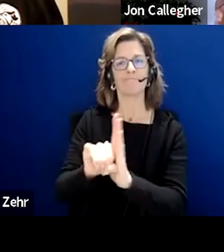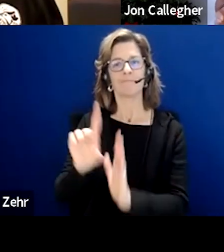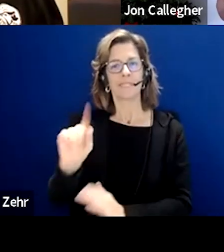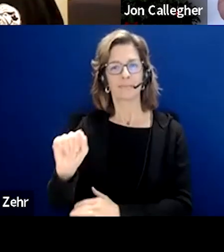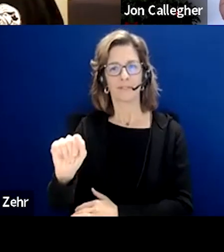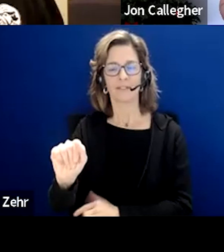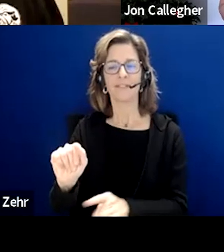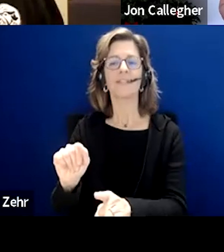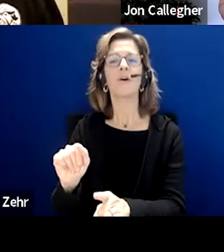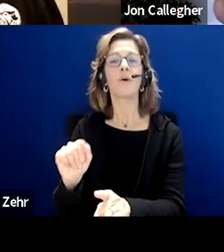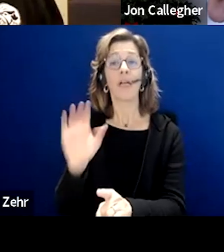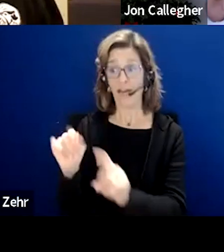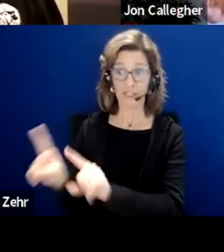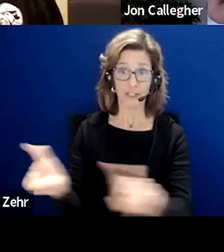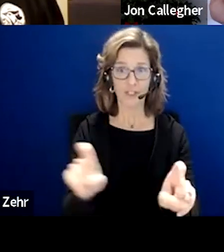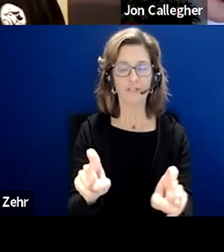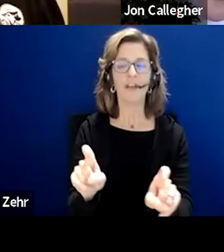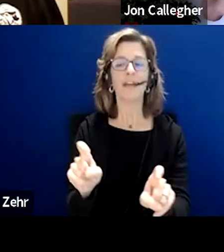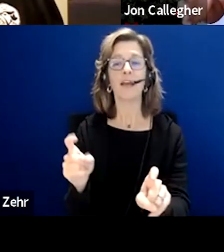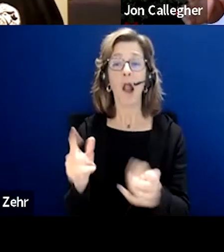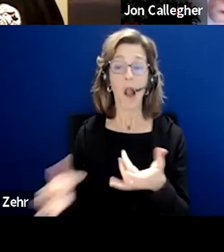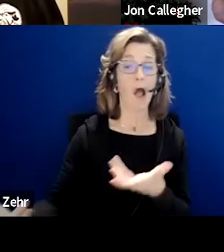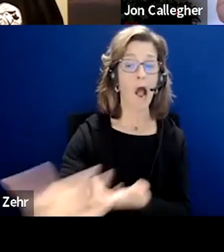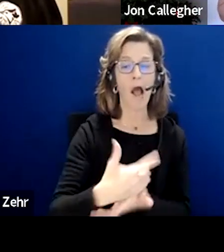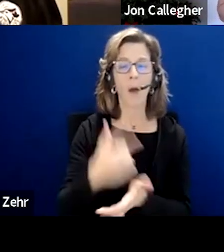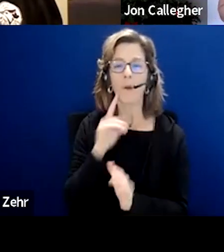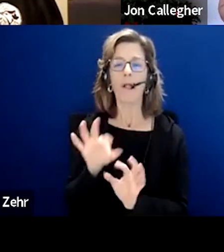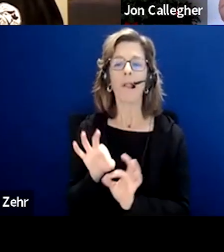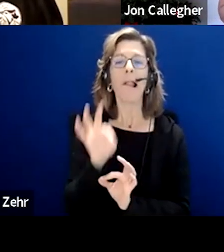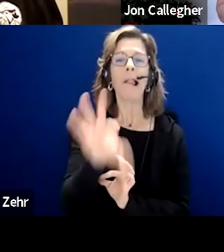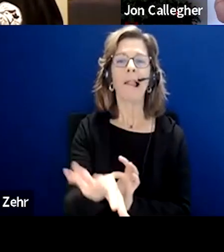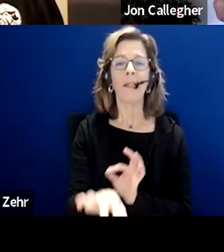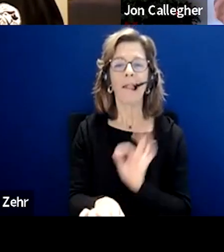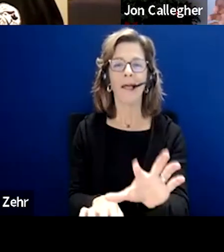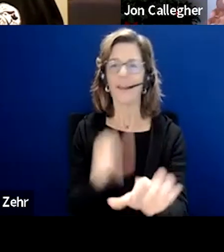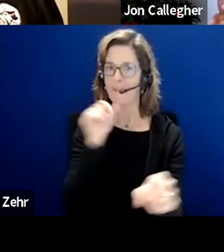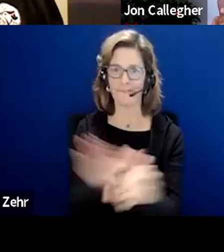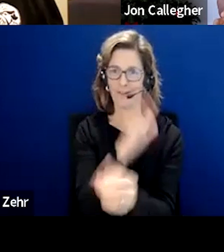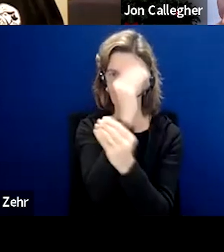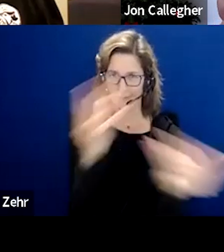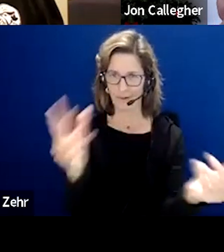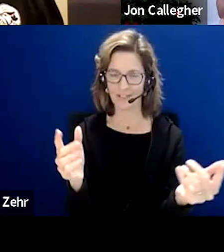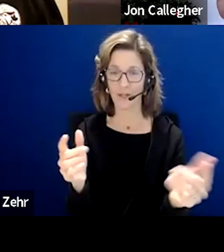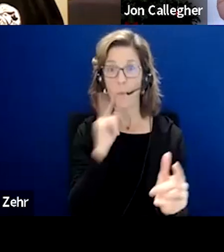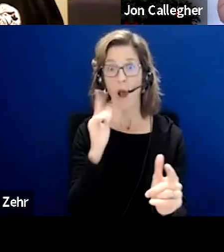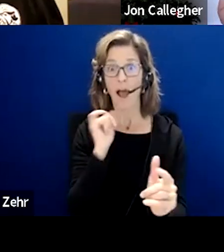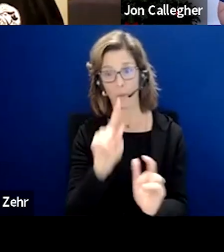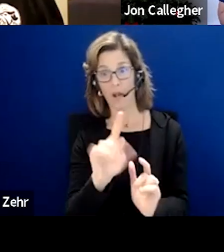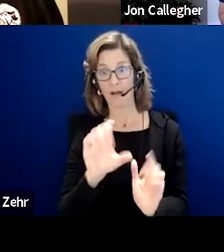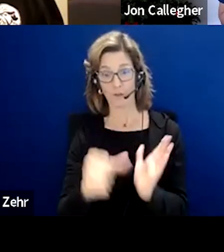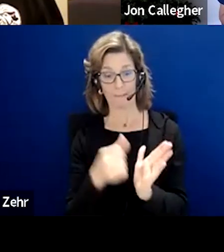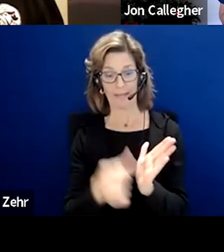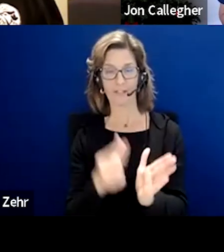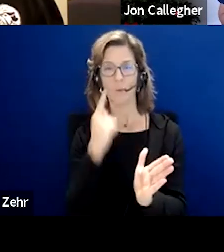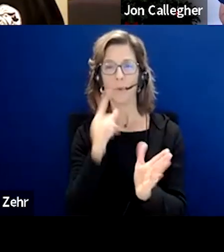sneak peek discussion ahead of releasing the full survey at 100 pages long to the